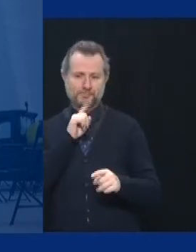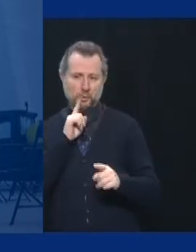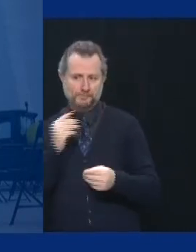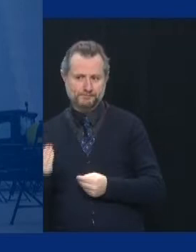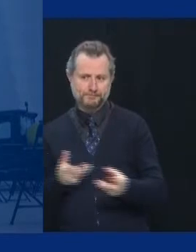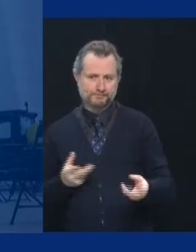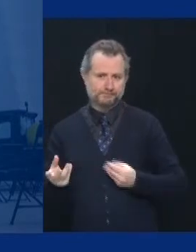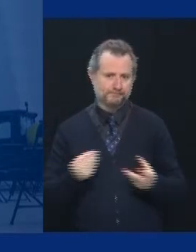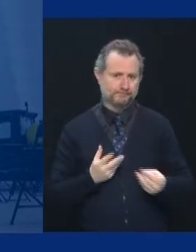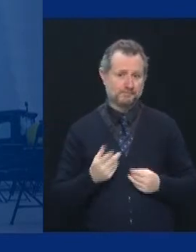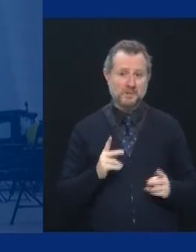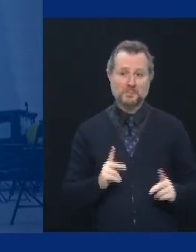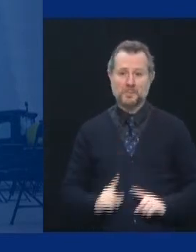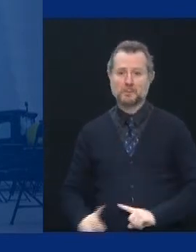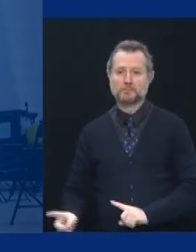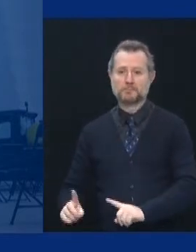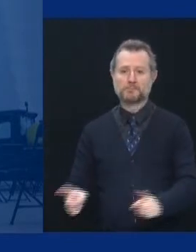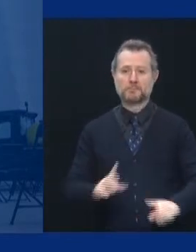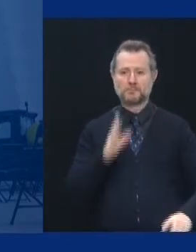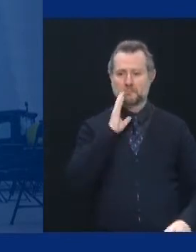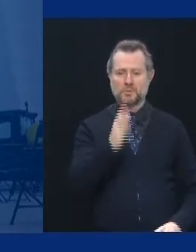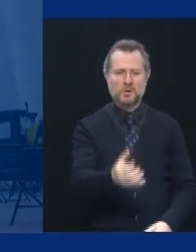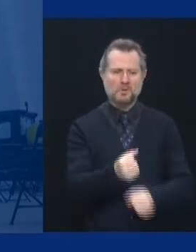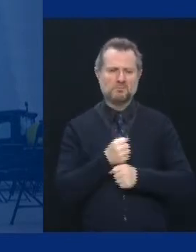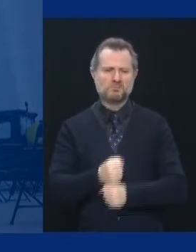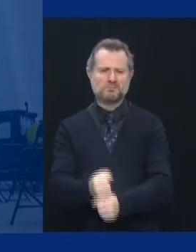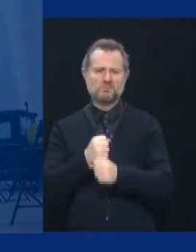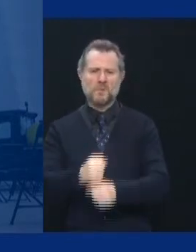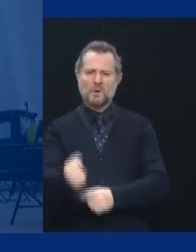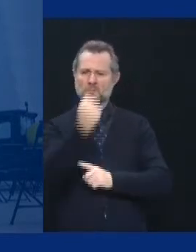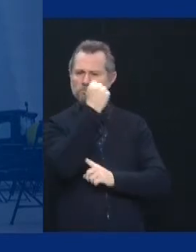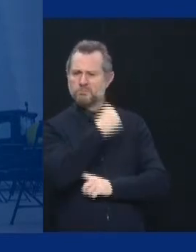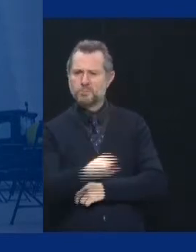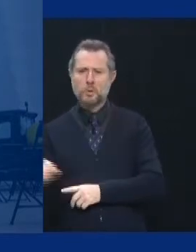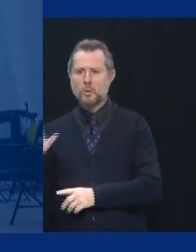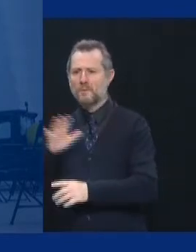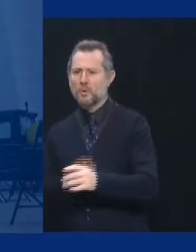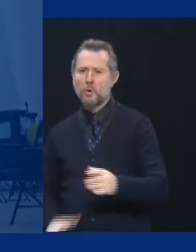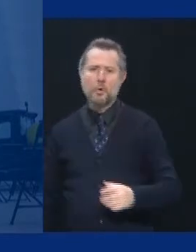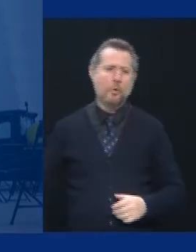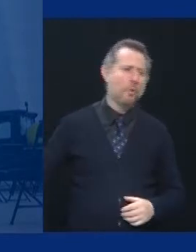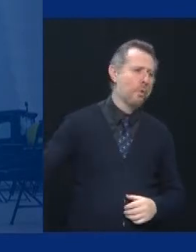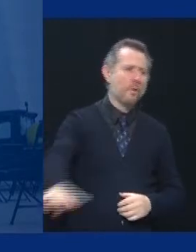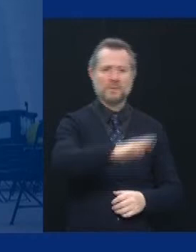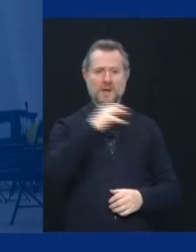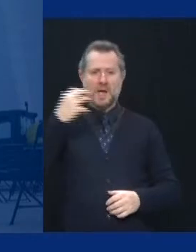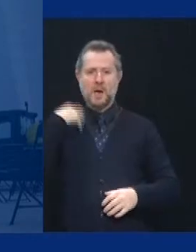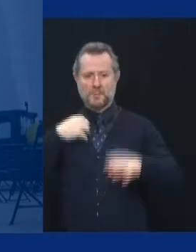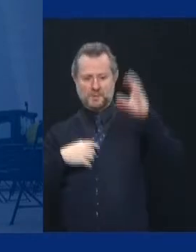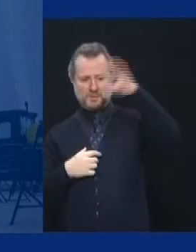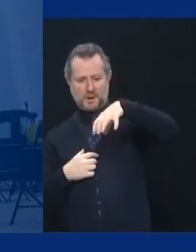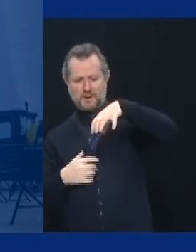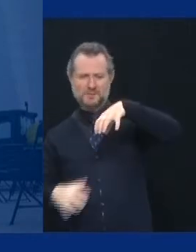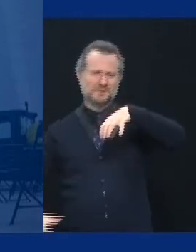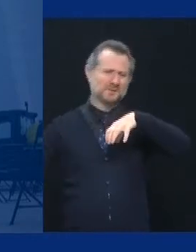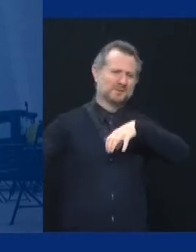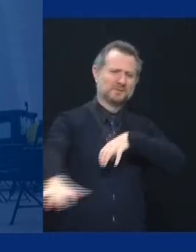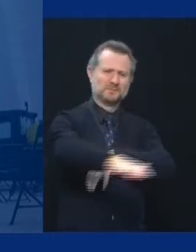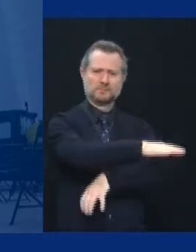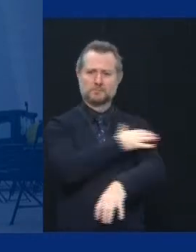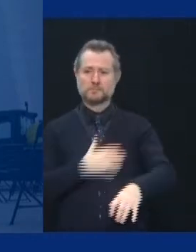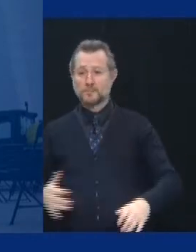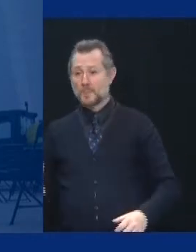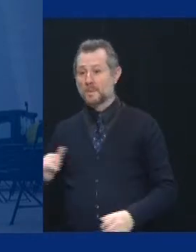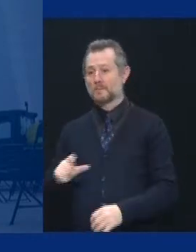talk of doing demonstrations at state capitals. And they have done an advisory